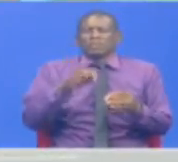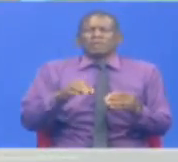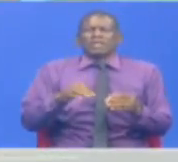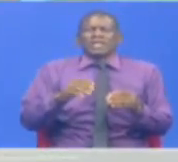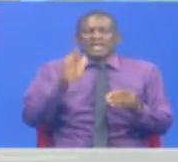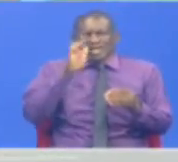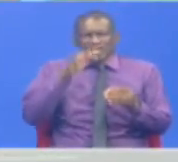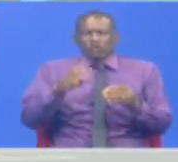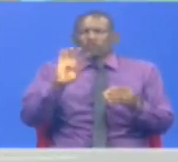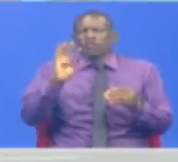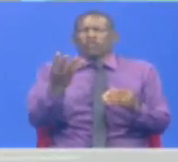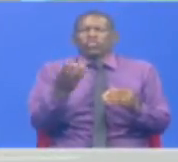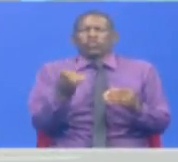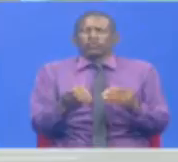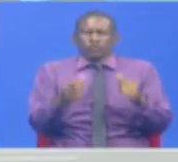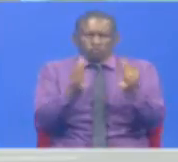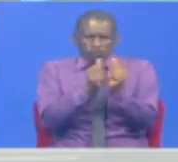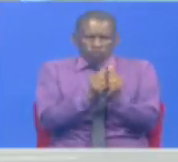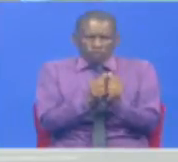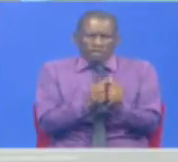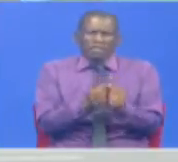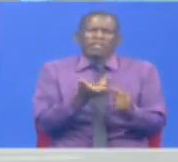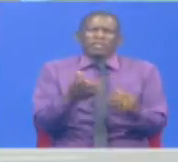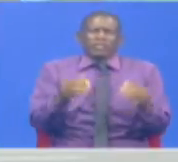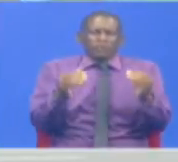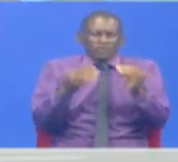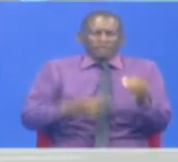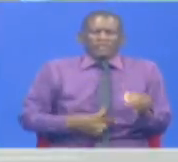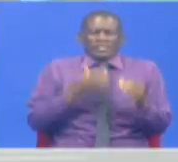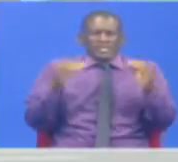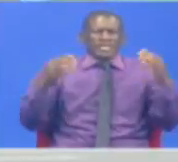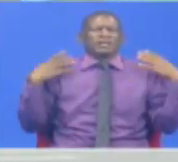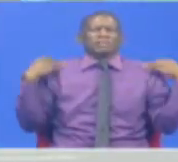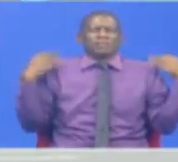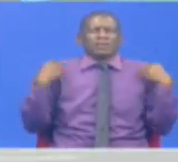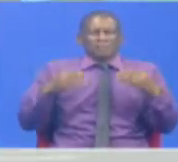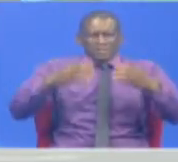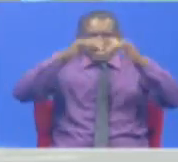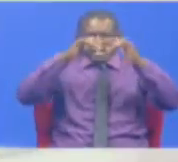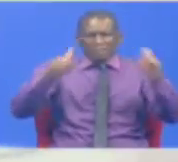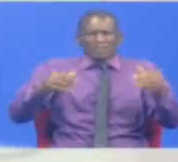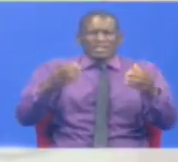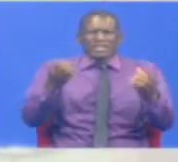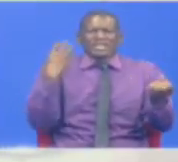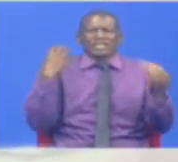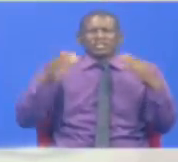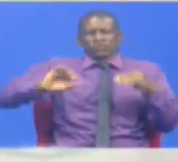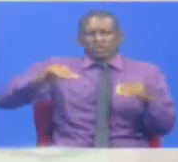Wangoi visited Chebet at a training camp in Londiani in Kericho County.